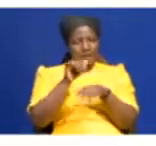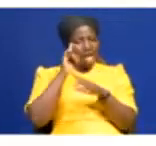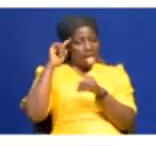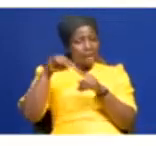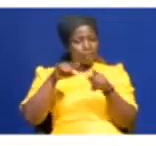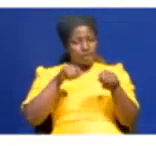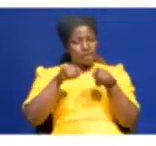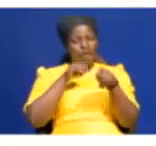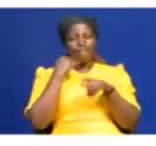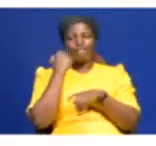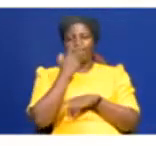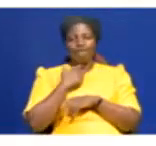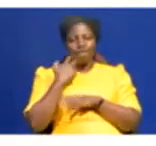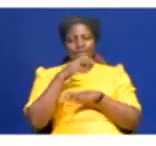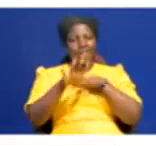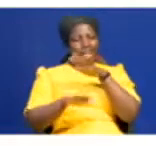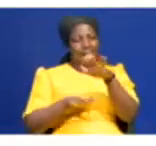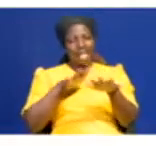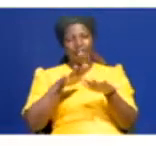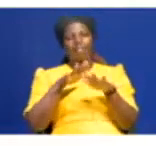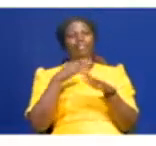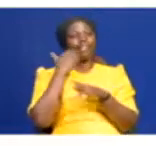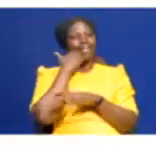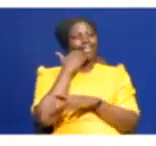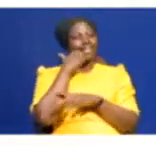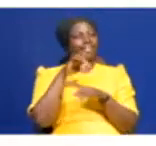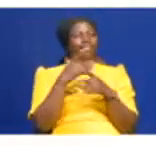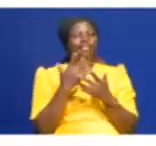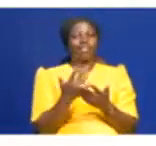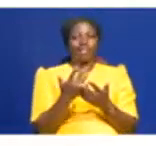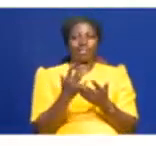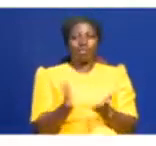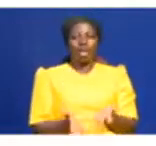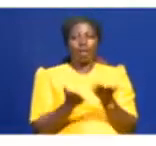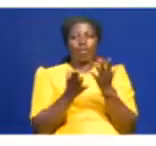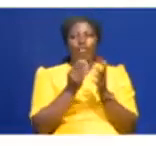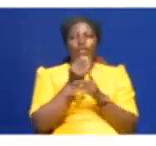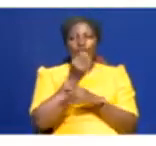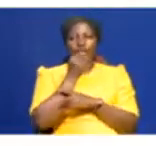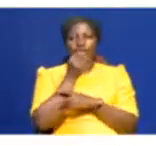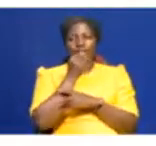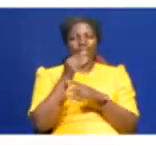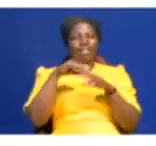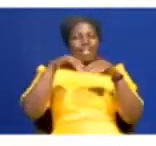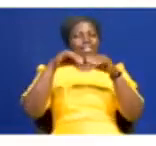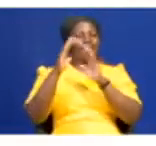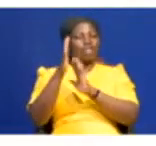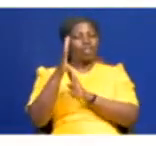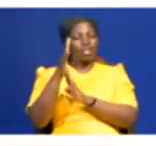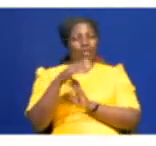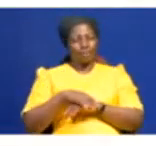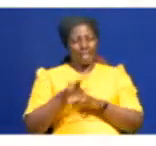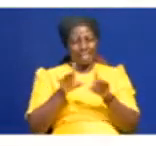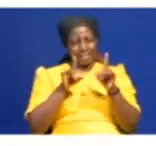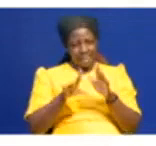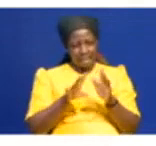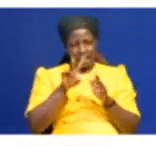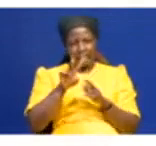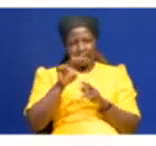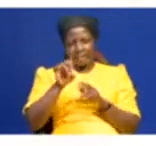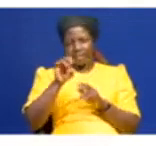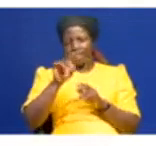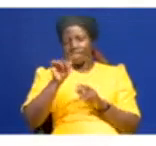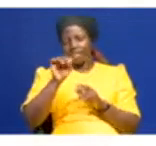disease in order to protect the livestock industry and enhance food and nutrition security. Director of Veterinary Services, Dr.